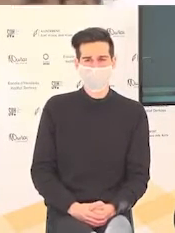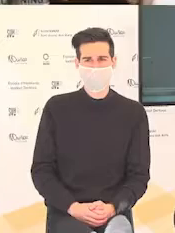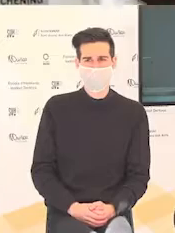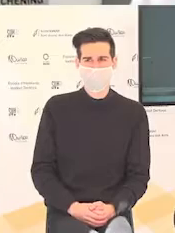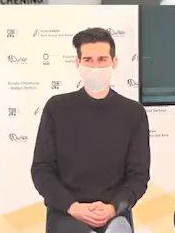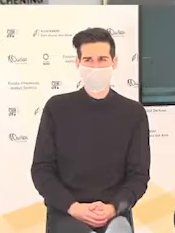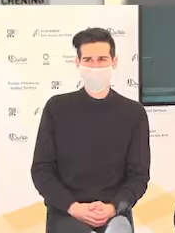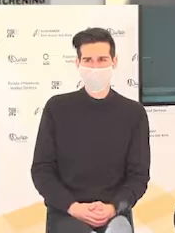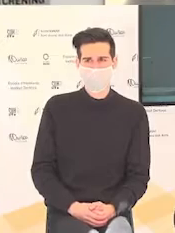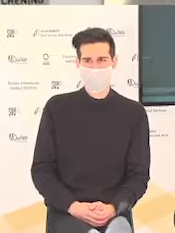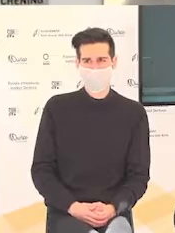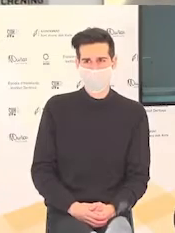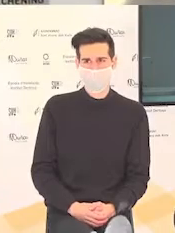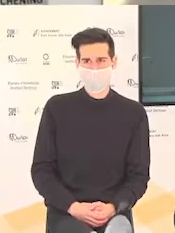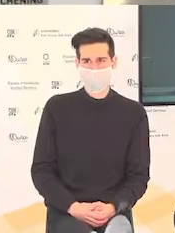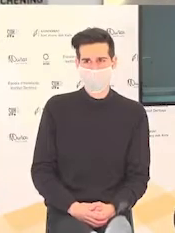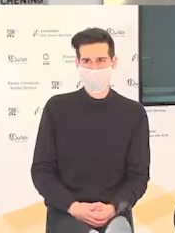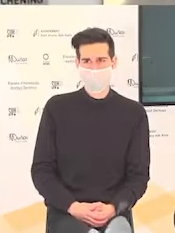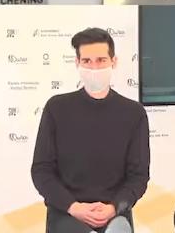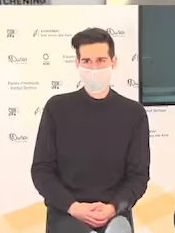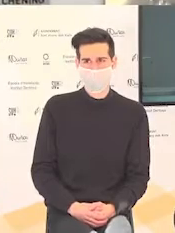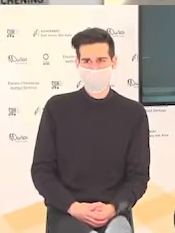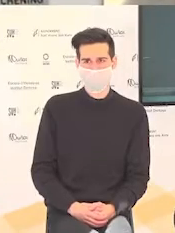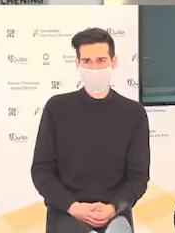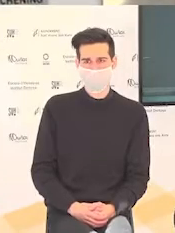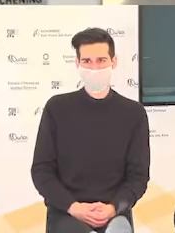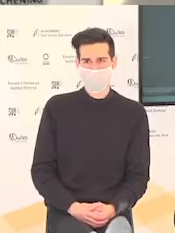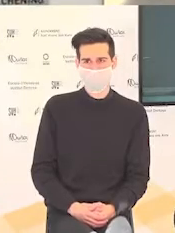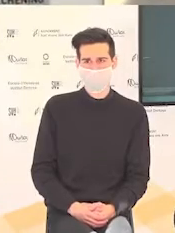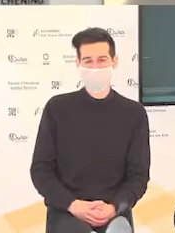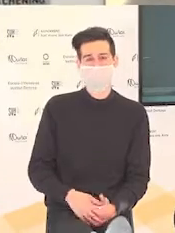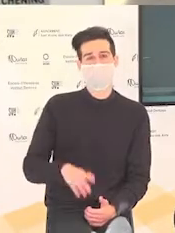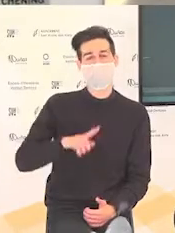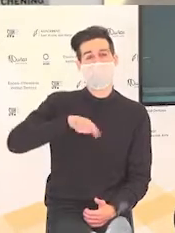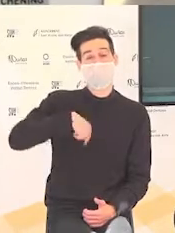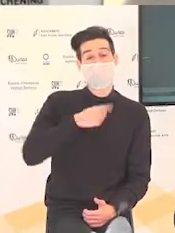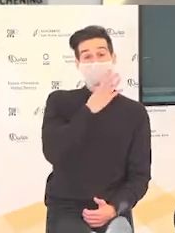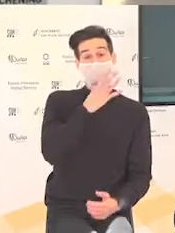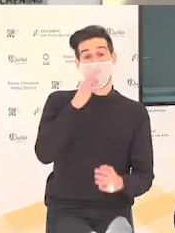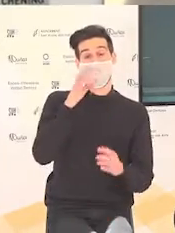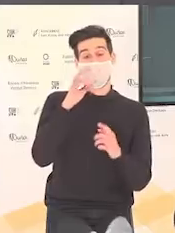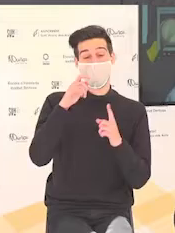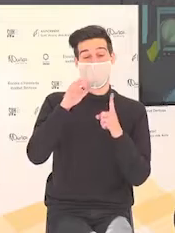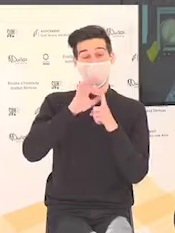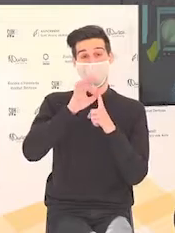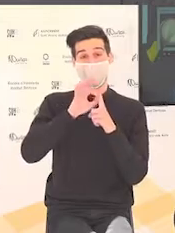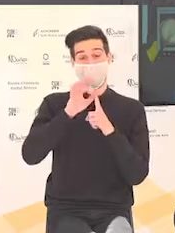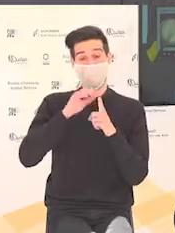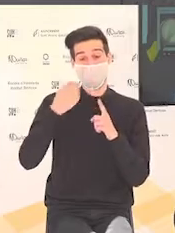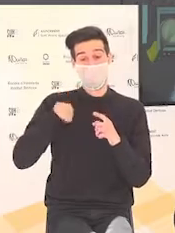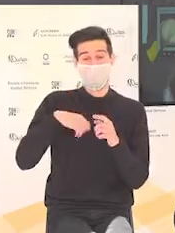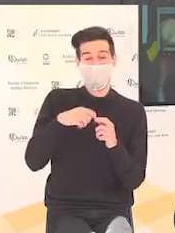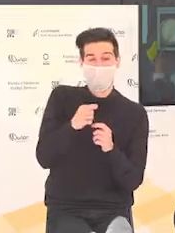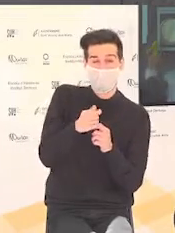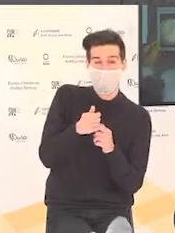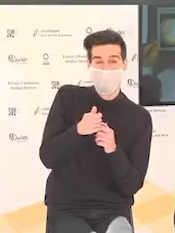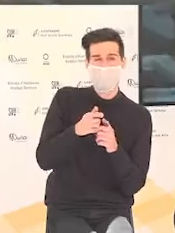Here we go, we're at almost at 40 degrees. That's casi tenemos los 40 grados. That's good for me.